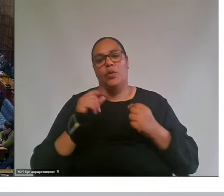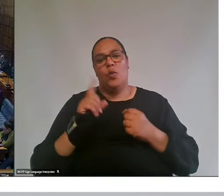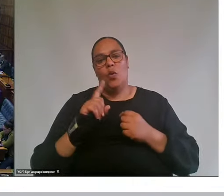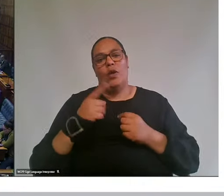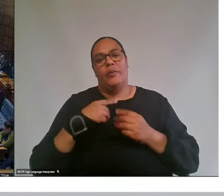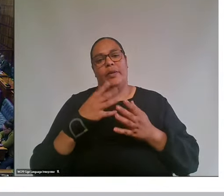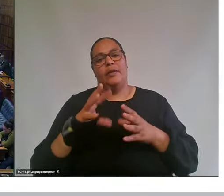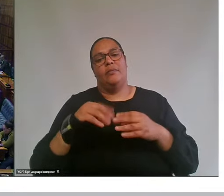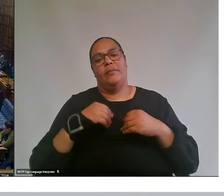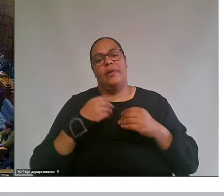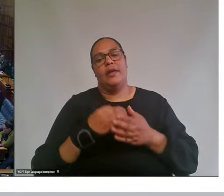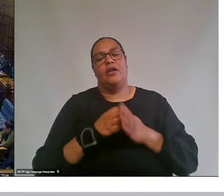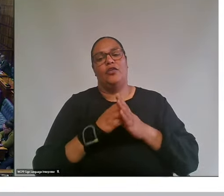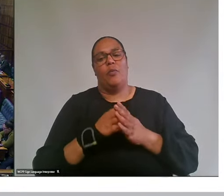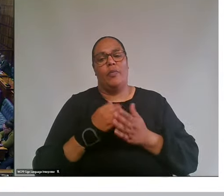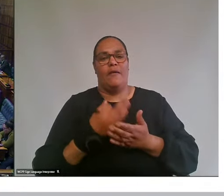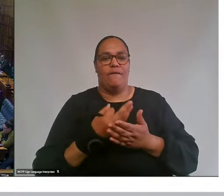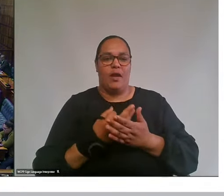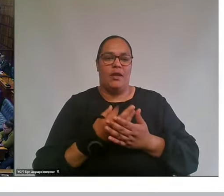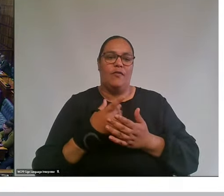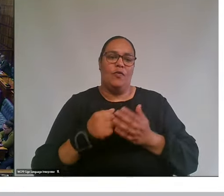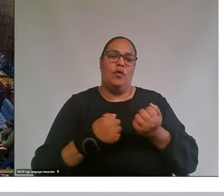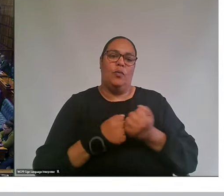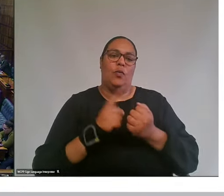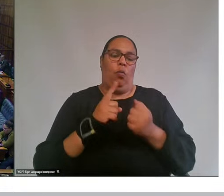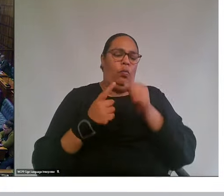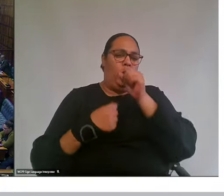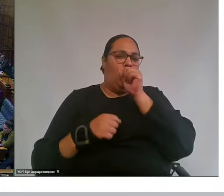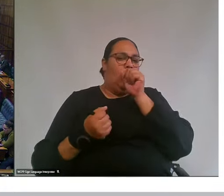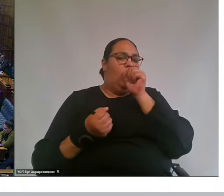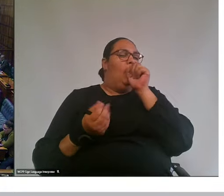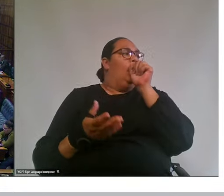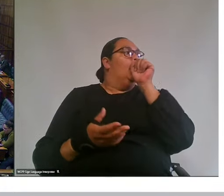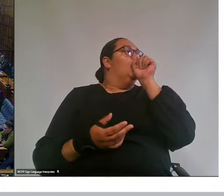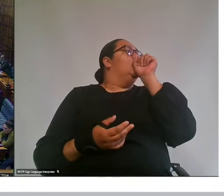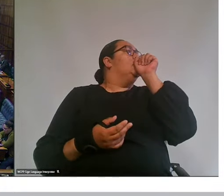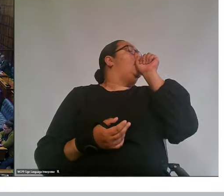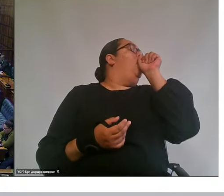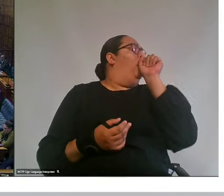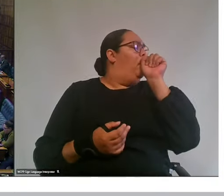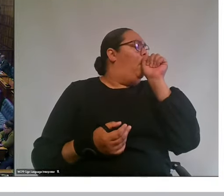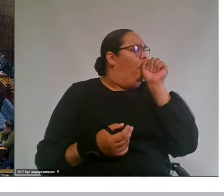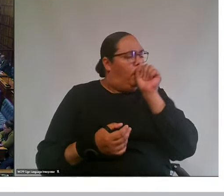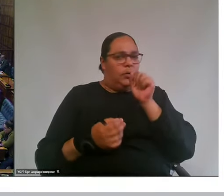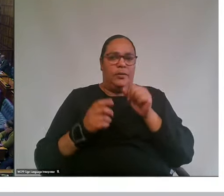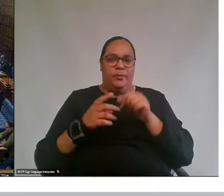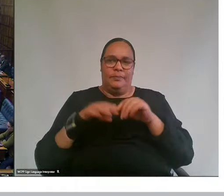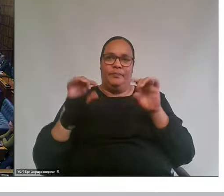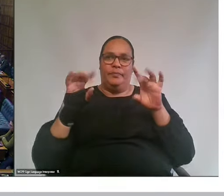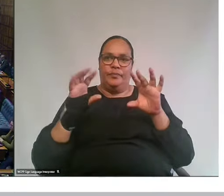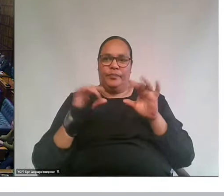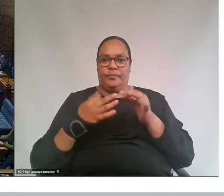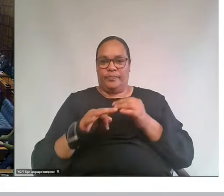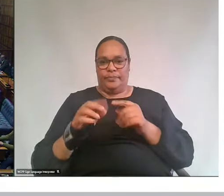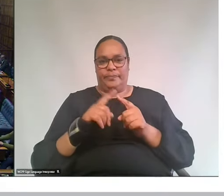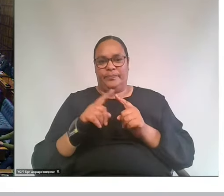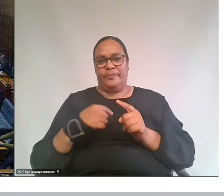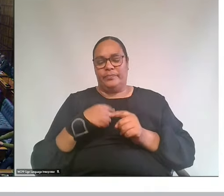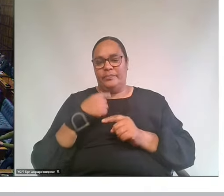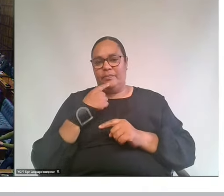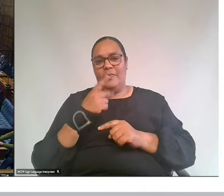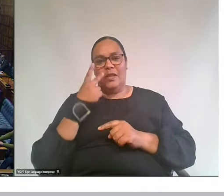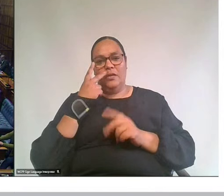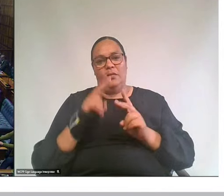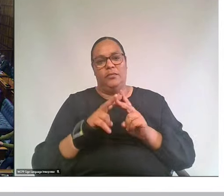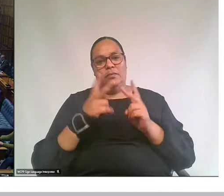an example of a fund or support that we provided and I thought you know the analogy of the starfish and I looked at it I say you know what the